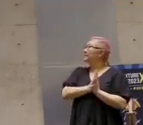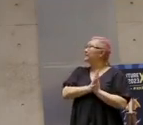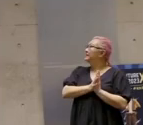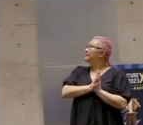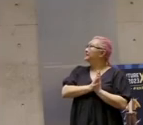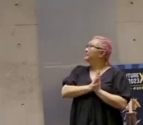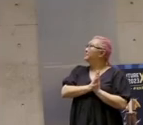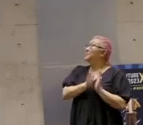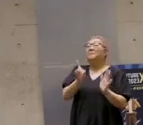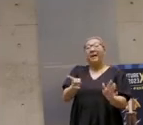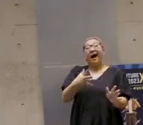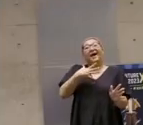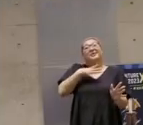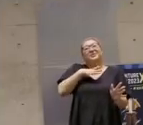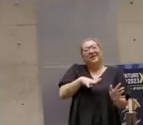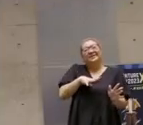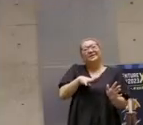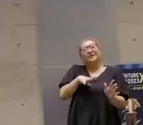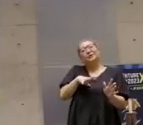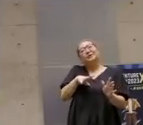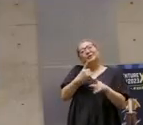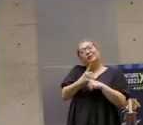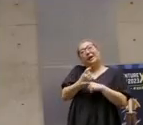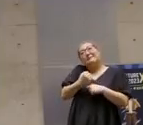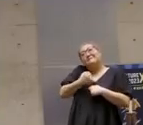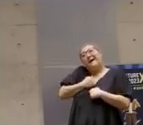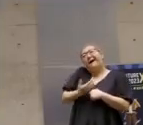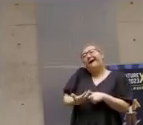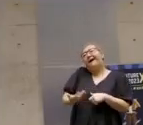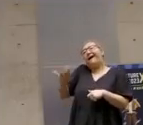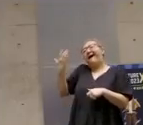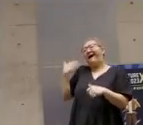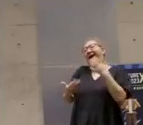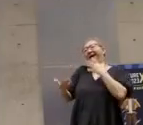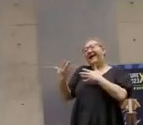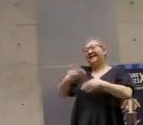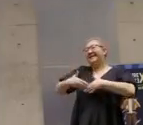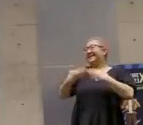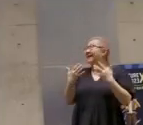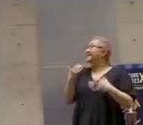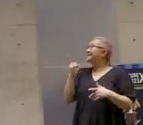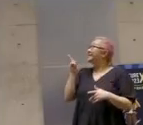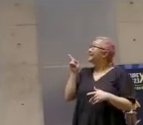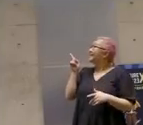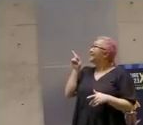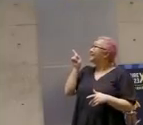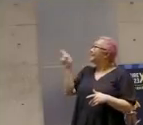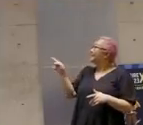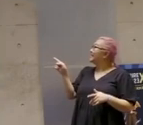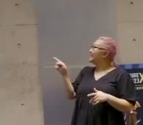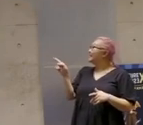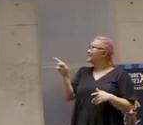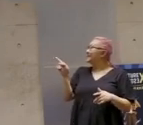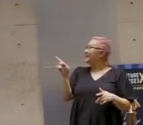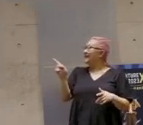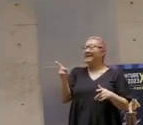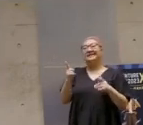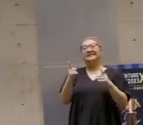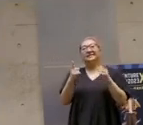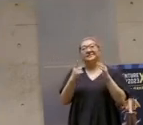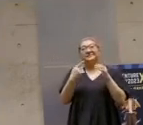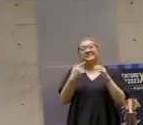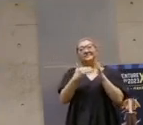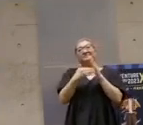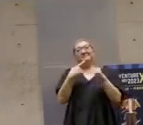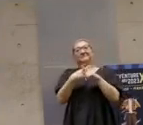about my early days. This is a Sinclair ZX81. It was the first computer that I wrote my